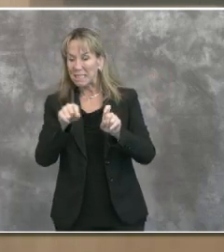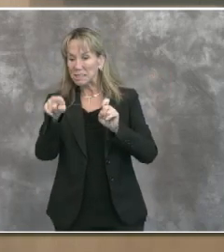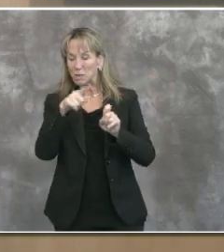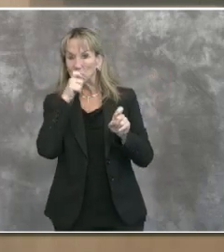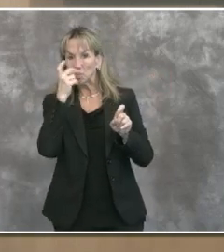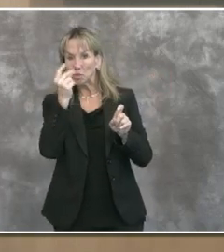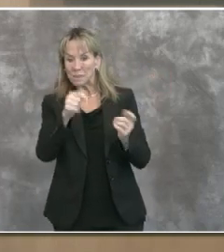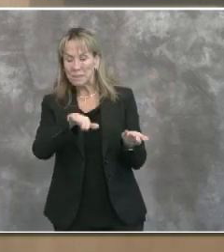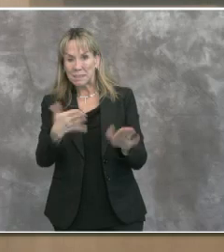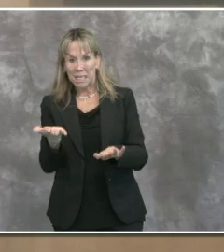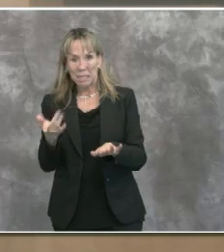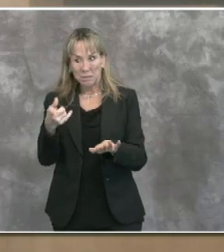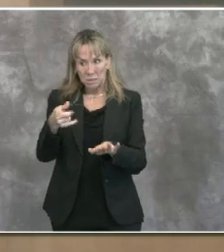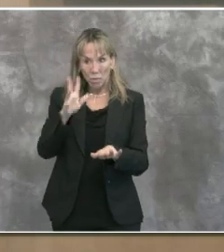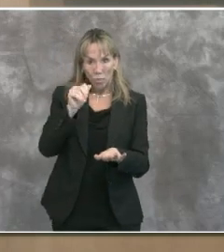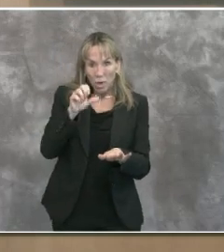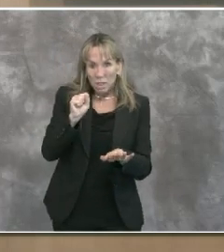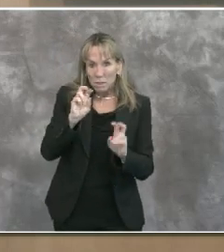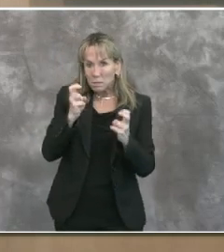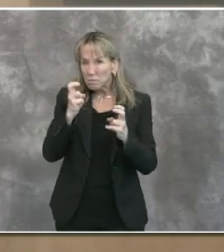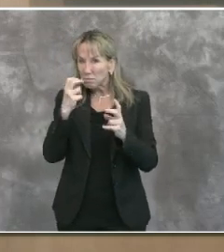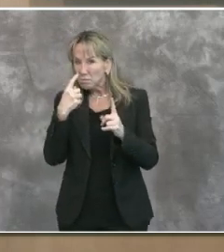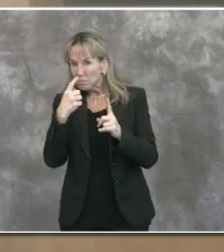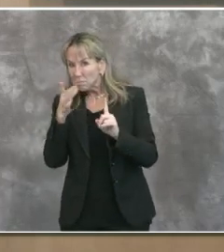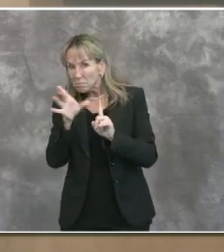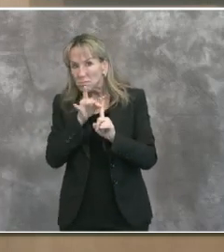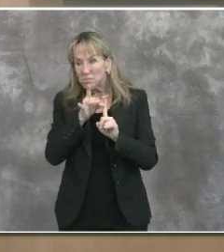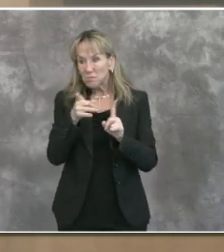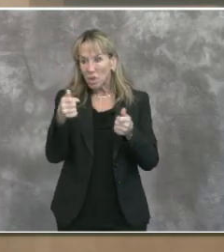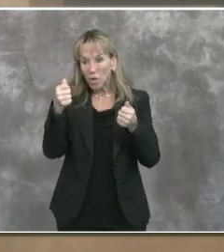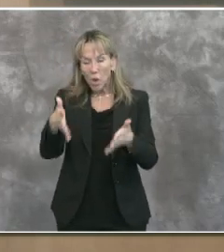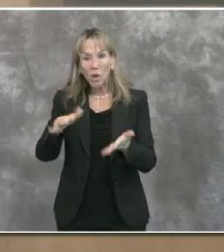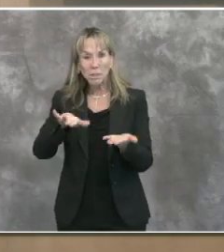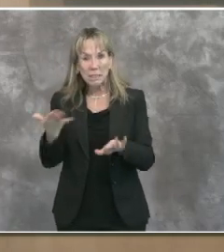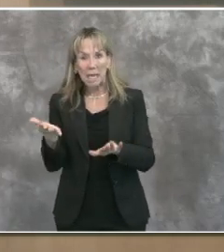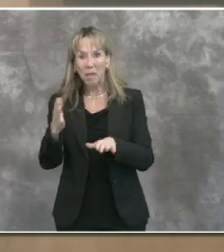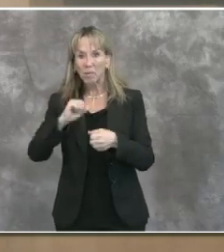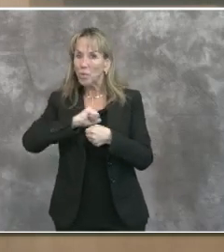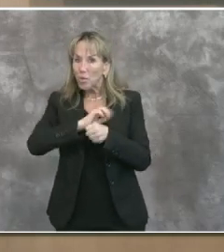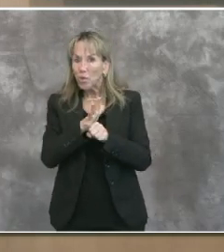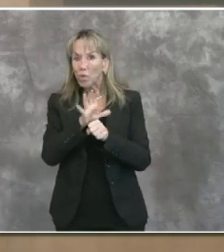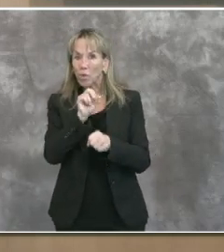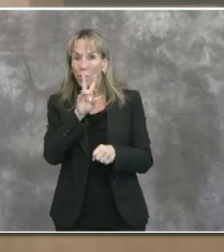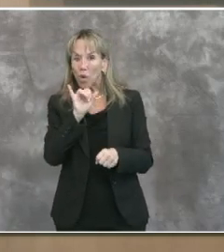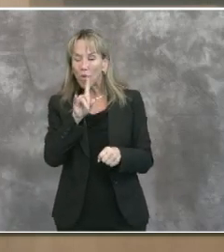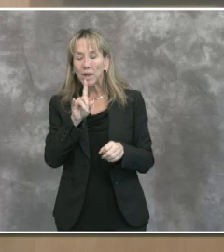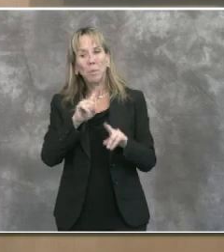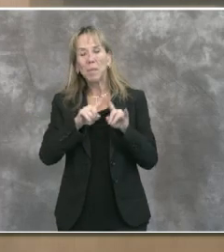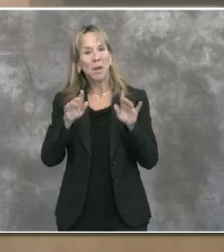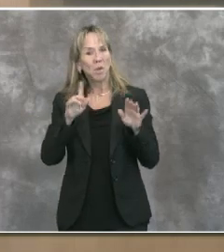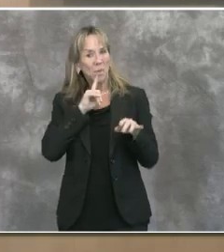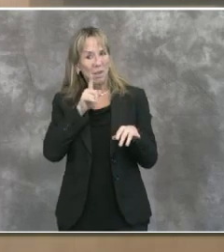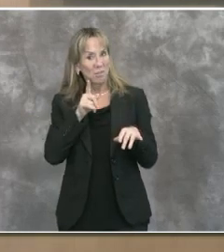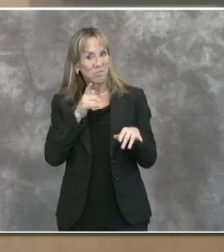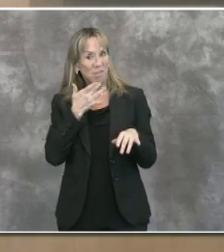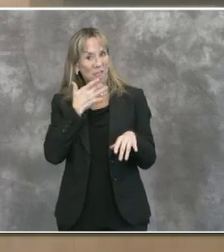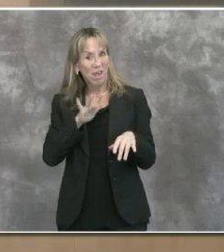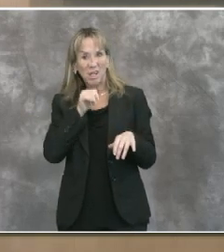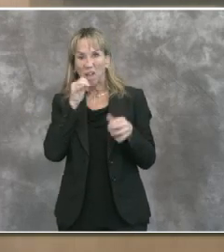they could have been due to COVID. But we haven't had too many of those cases,